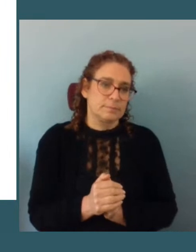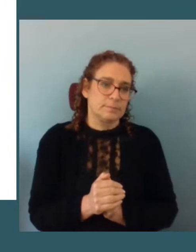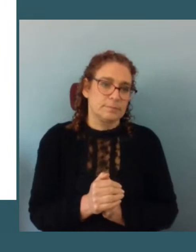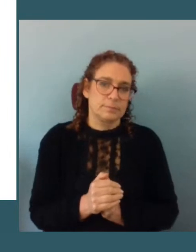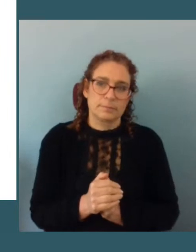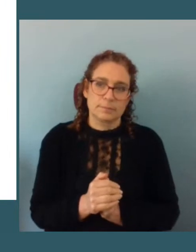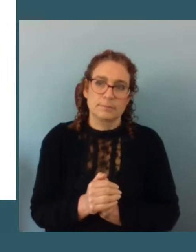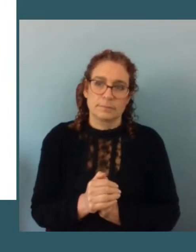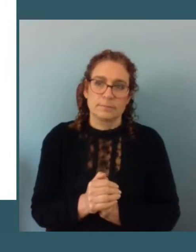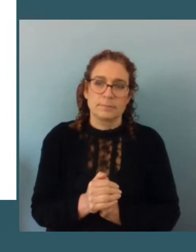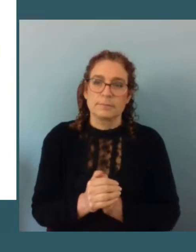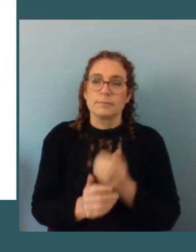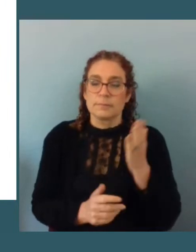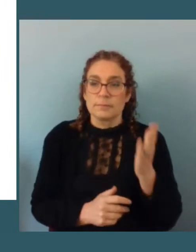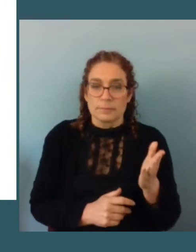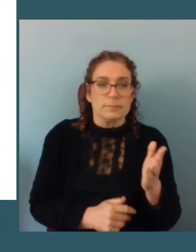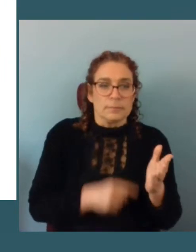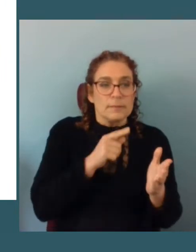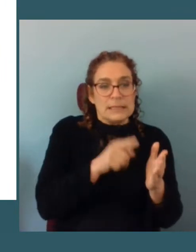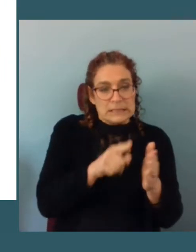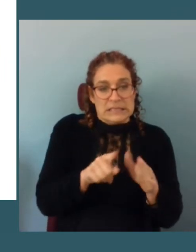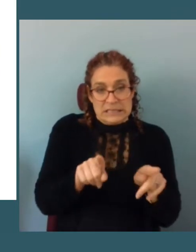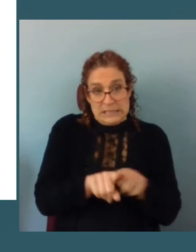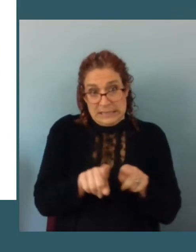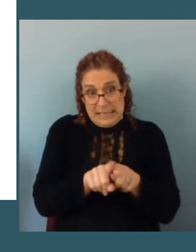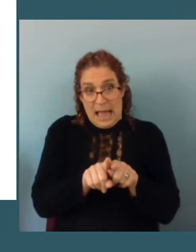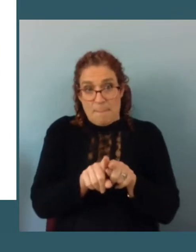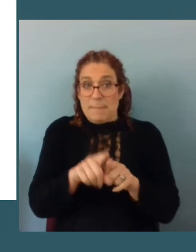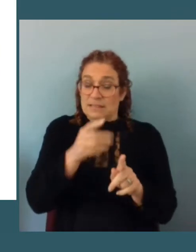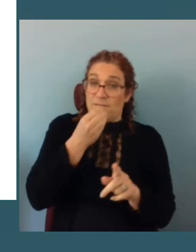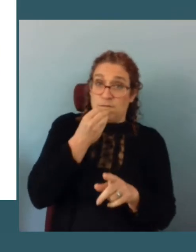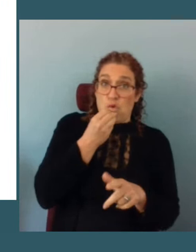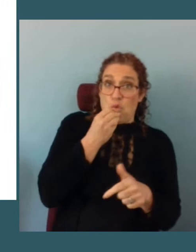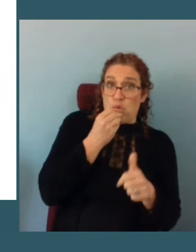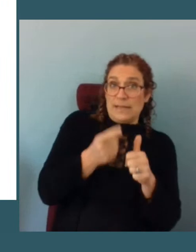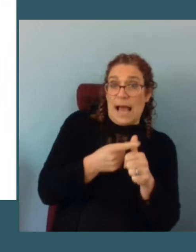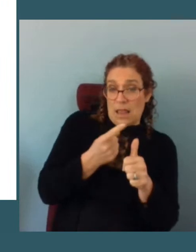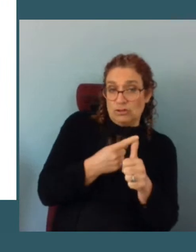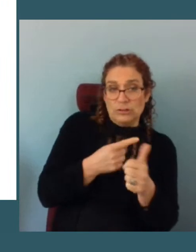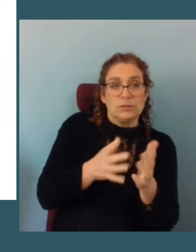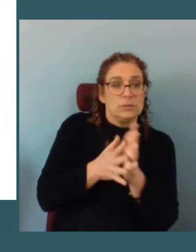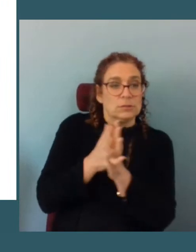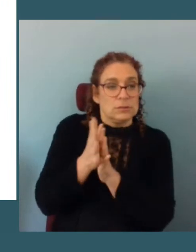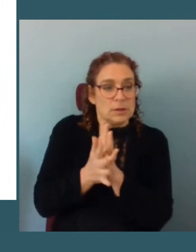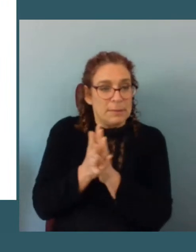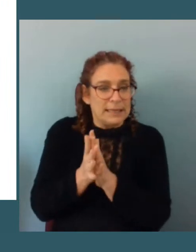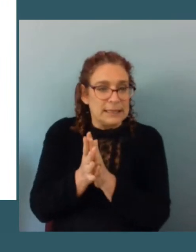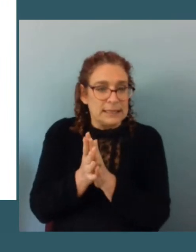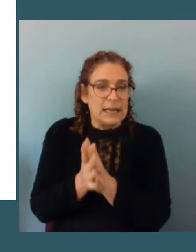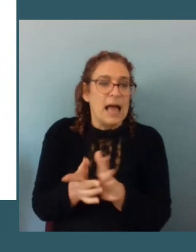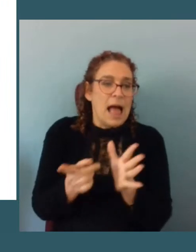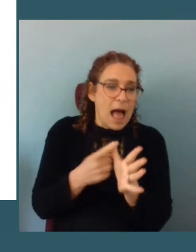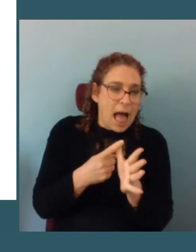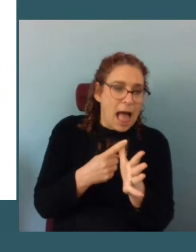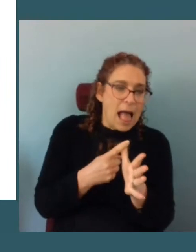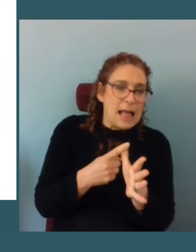is perceived that it is the same as that in food allergy. So we're looking at vitamin A, calcium,